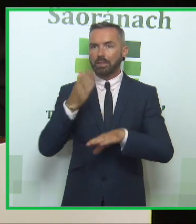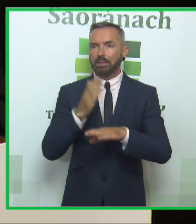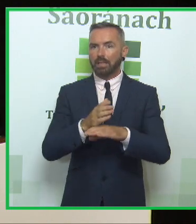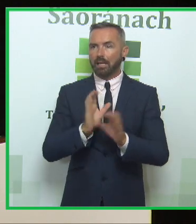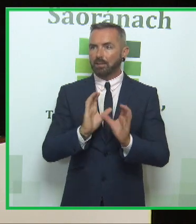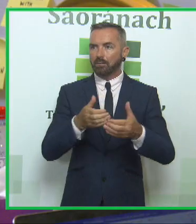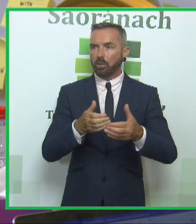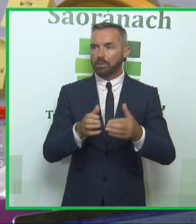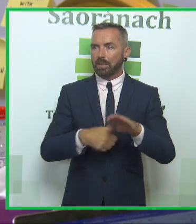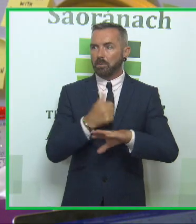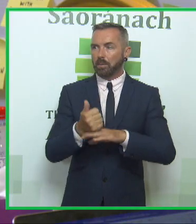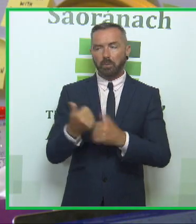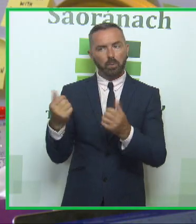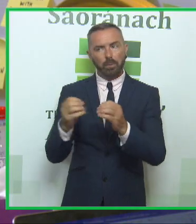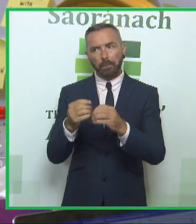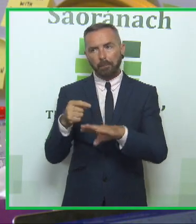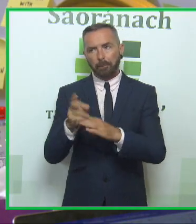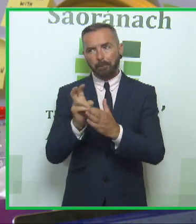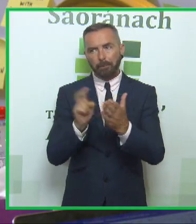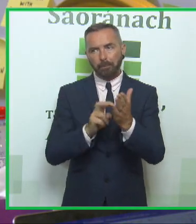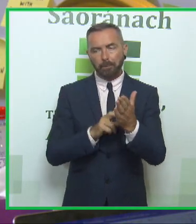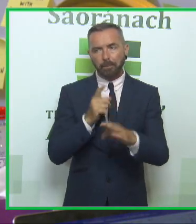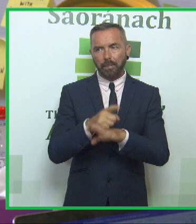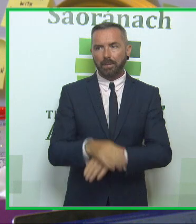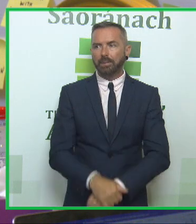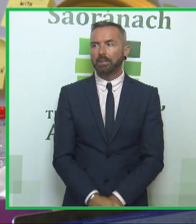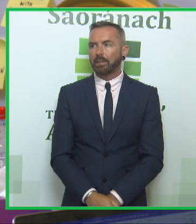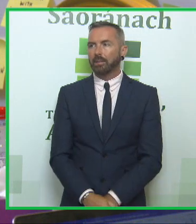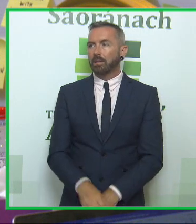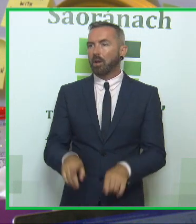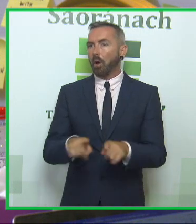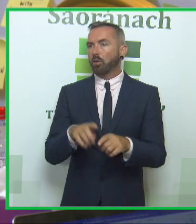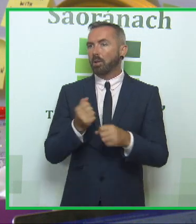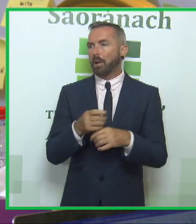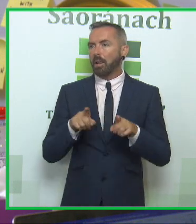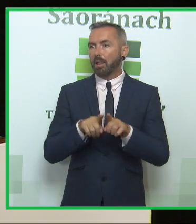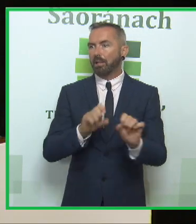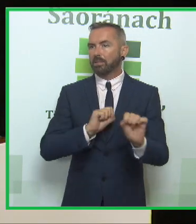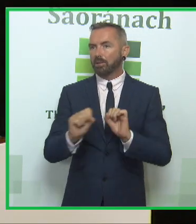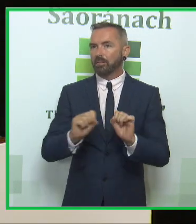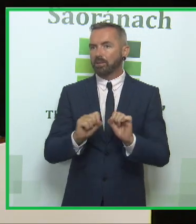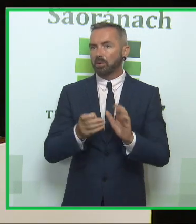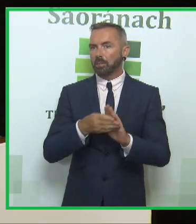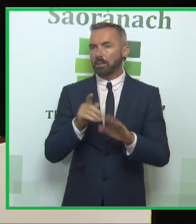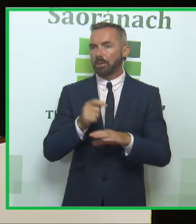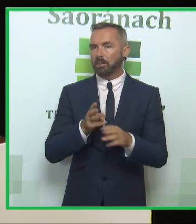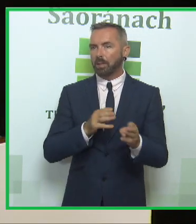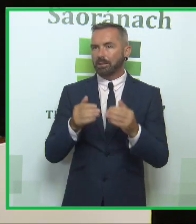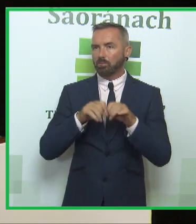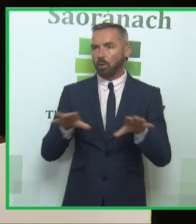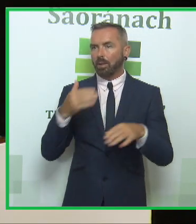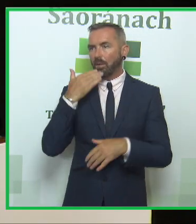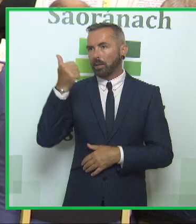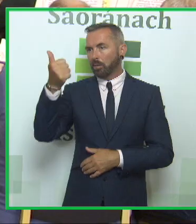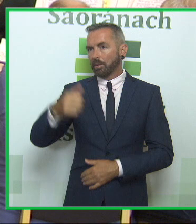And we'll take good comments and note of that. And also the issue of alignment of services and building on best practice and rolling out. Thank you. Really